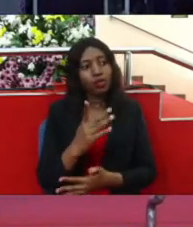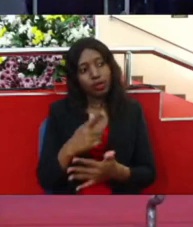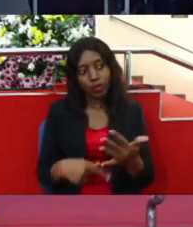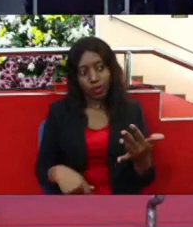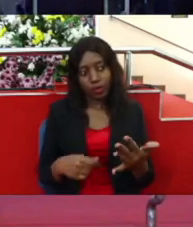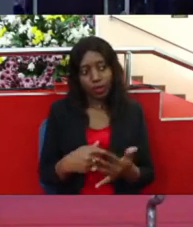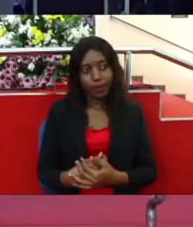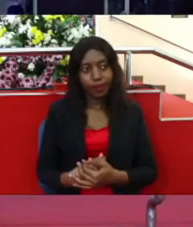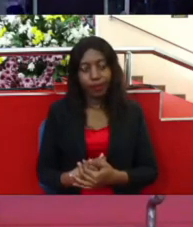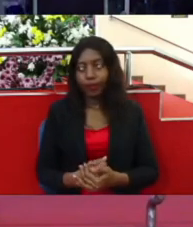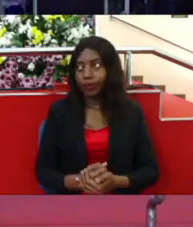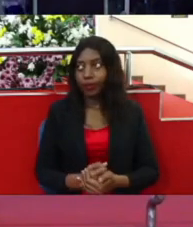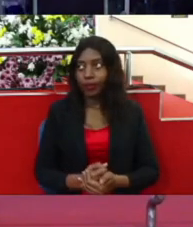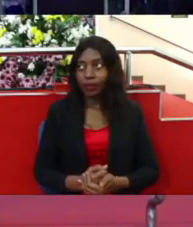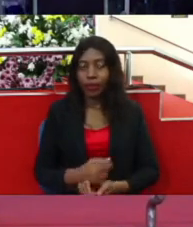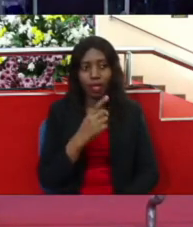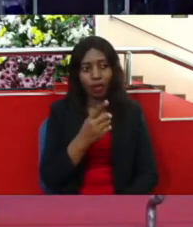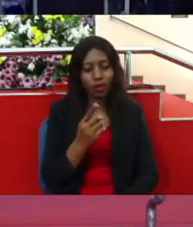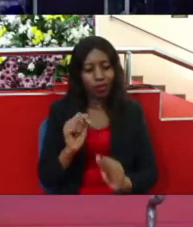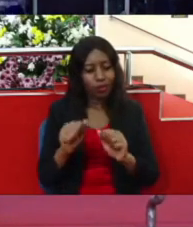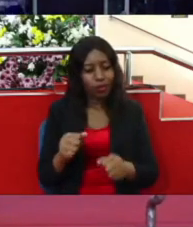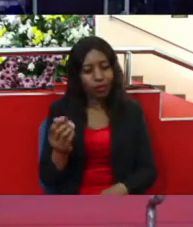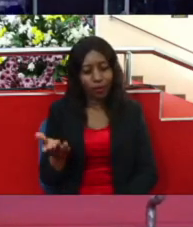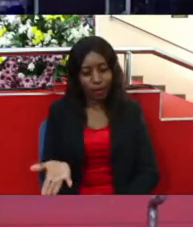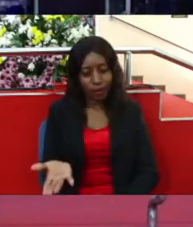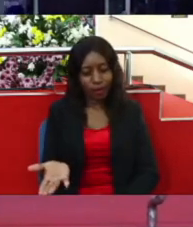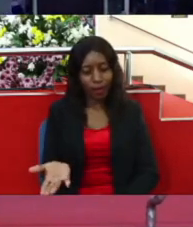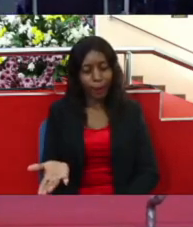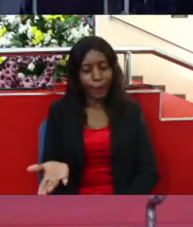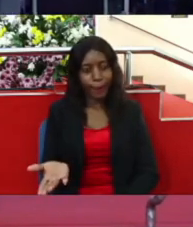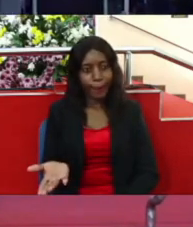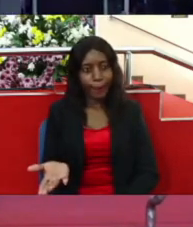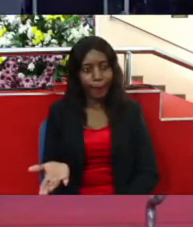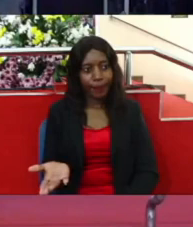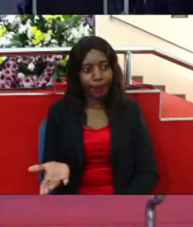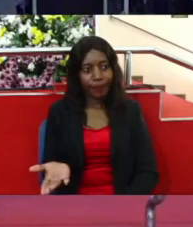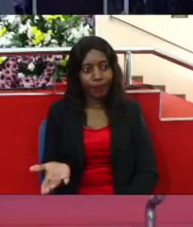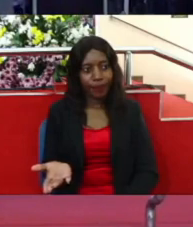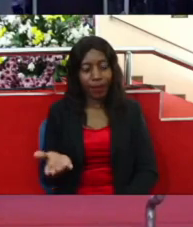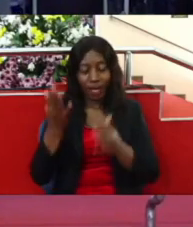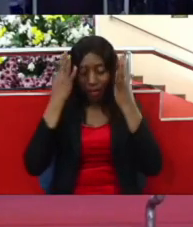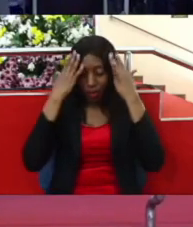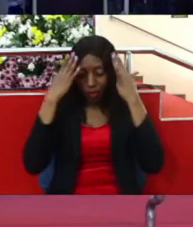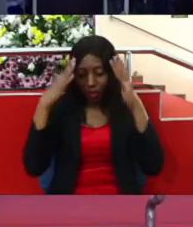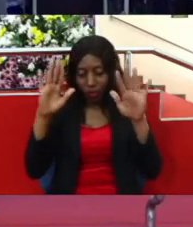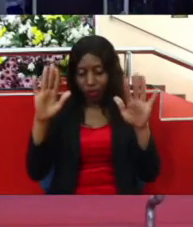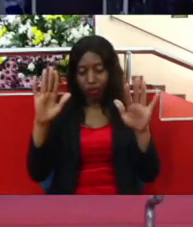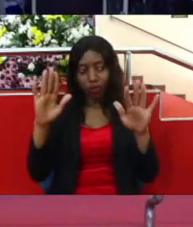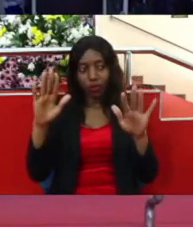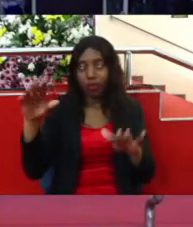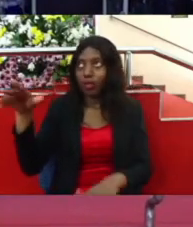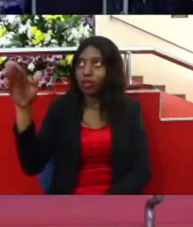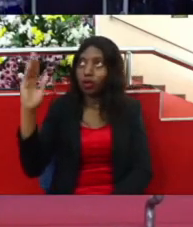kwamba, that you could be here, uweze ukawa hapa, and you don't know that God desires that you come to his